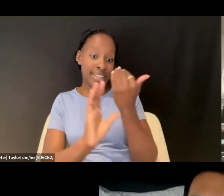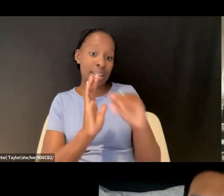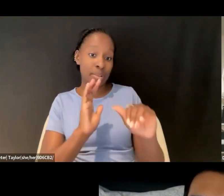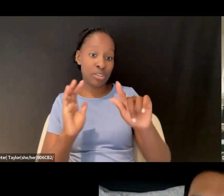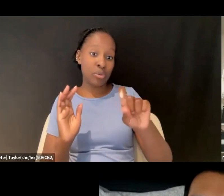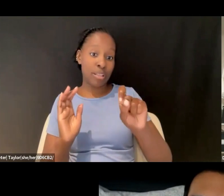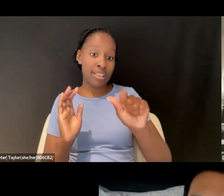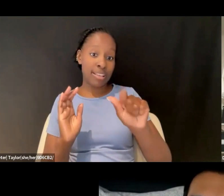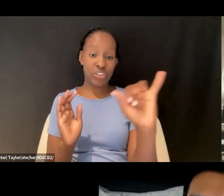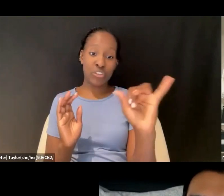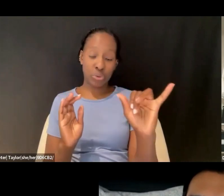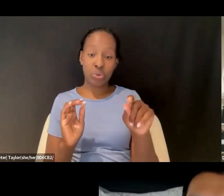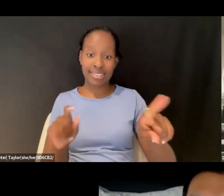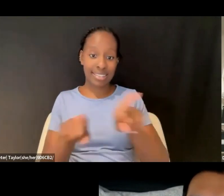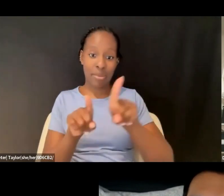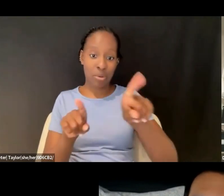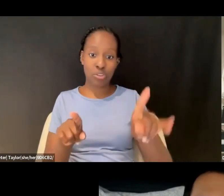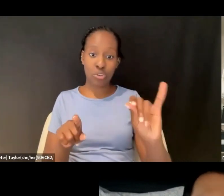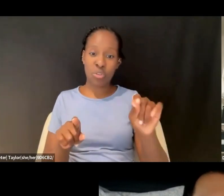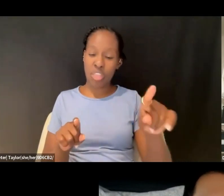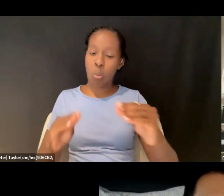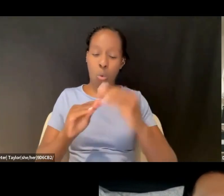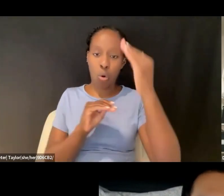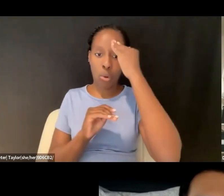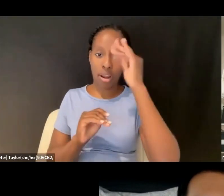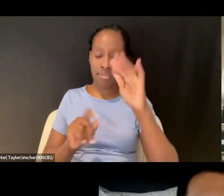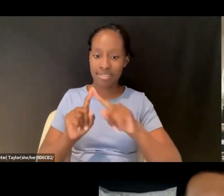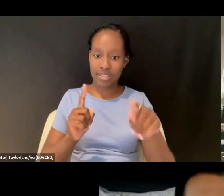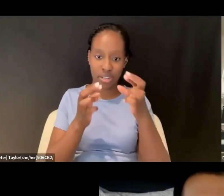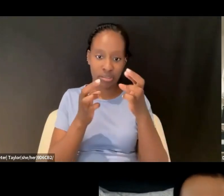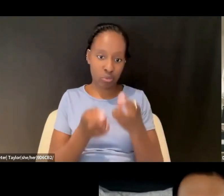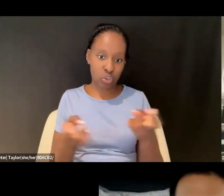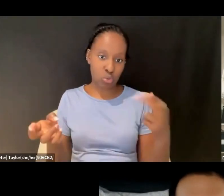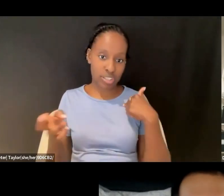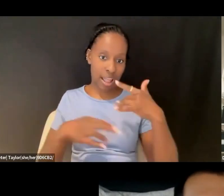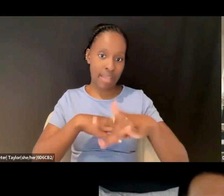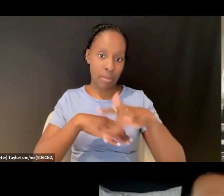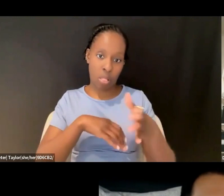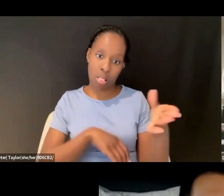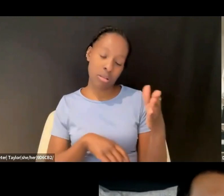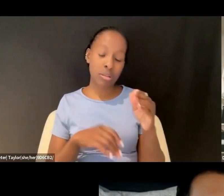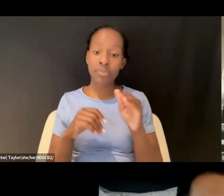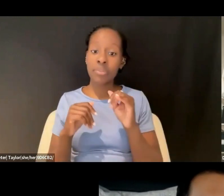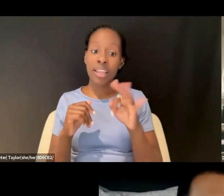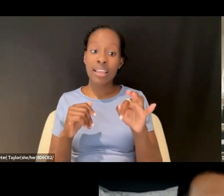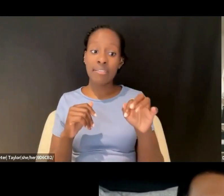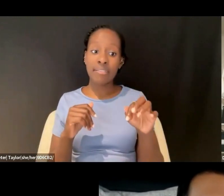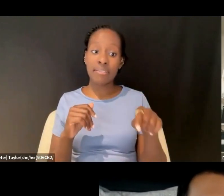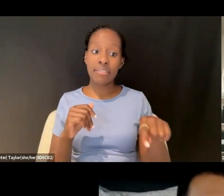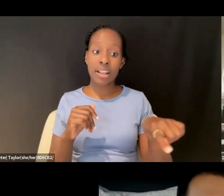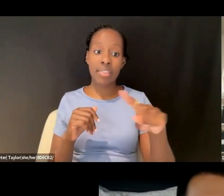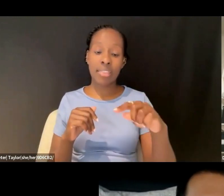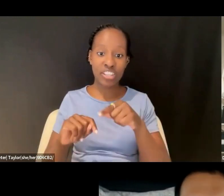that question, because they're more aware of all the different resources that are available. So, and if you don't get the answer, then just let us